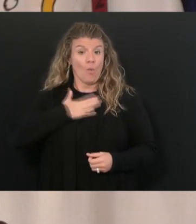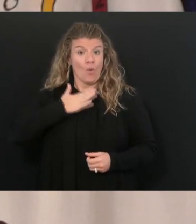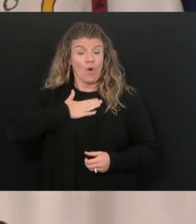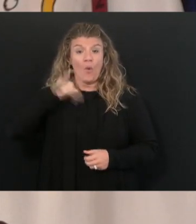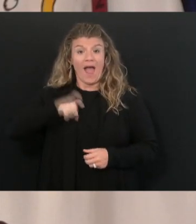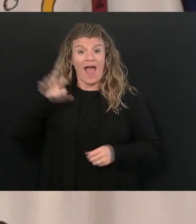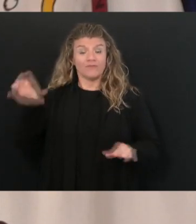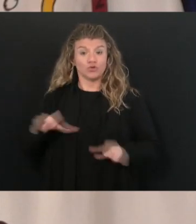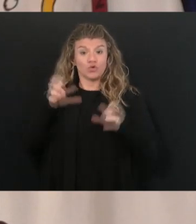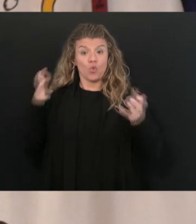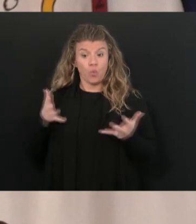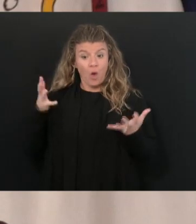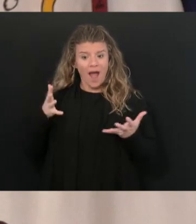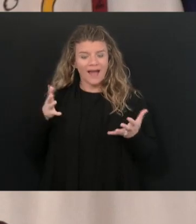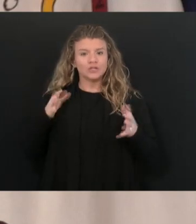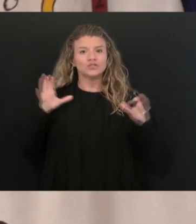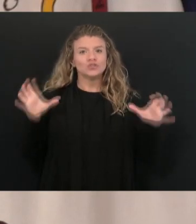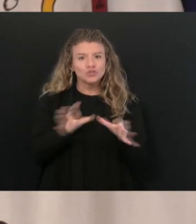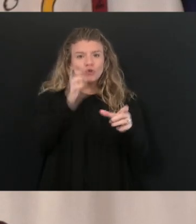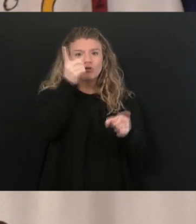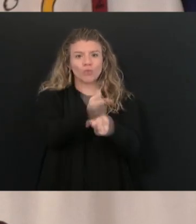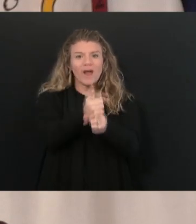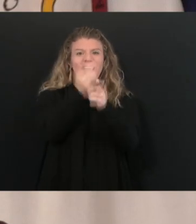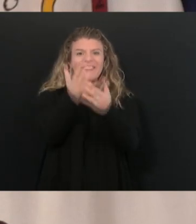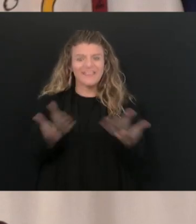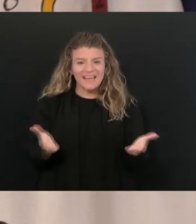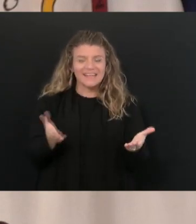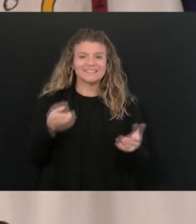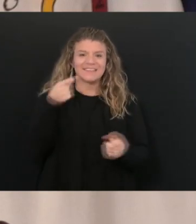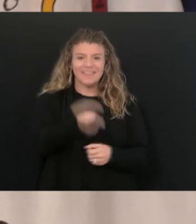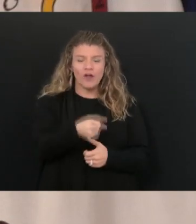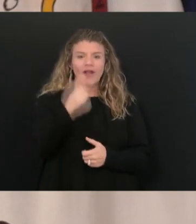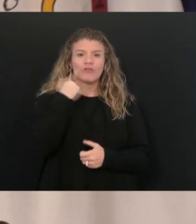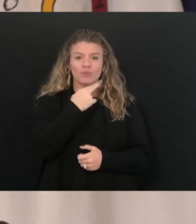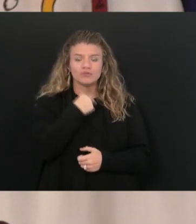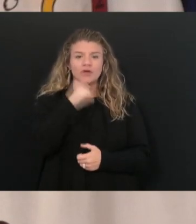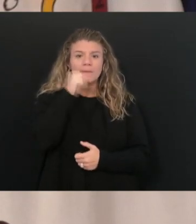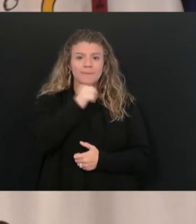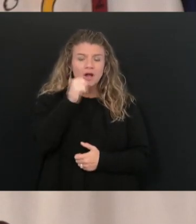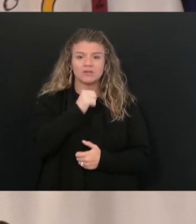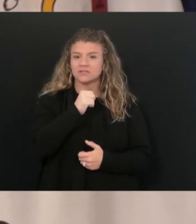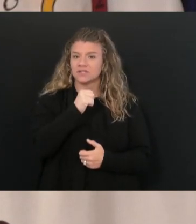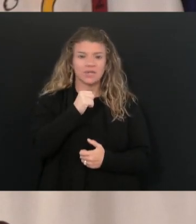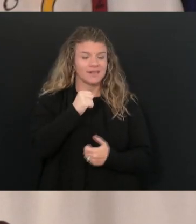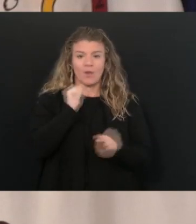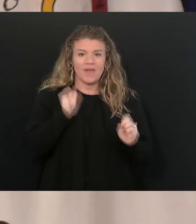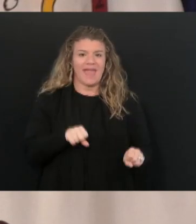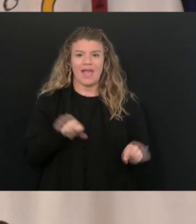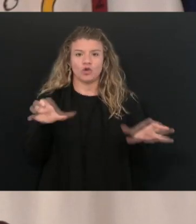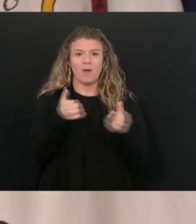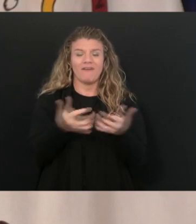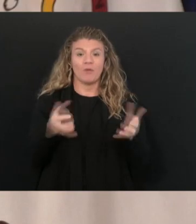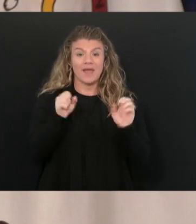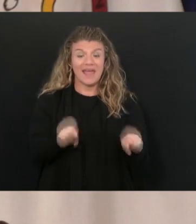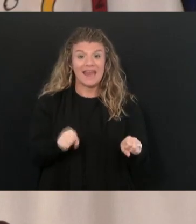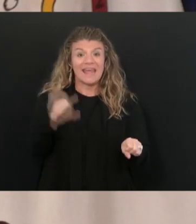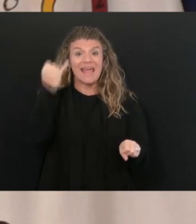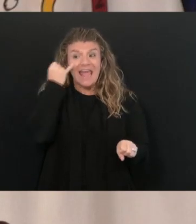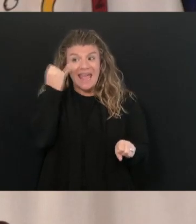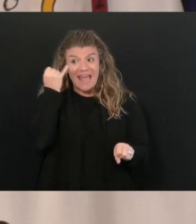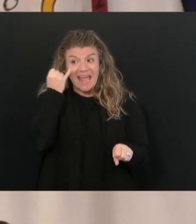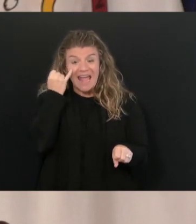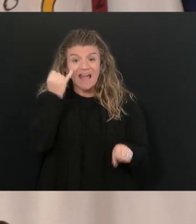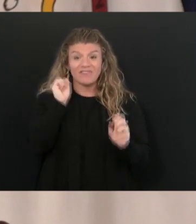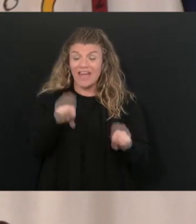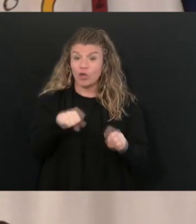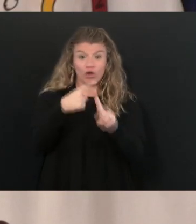is do all the proper things at the bars or restaurants or whatever that we can. If they can possibly temperature